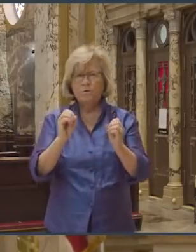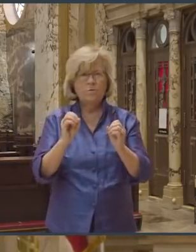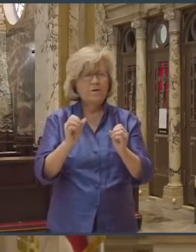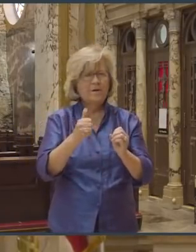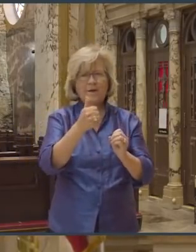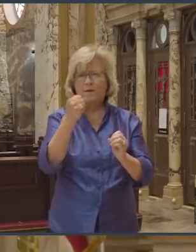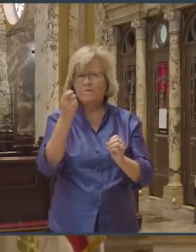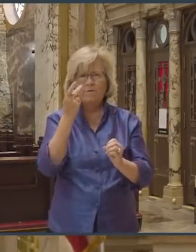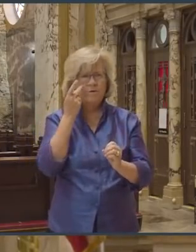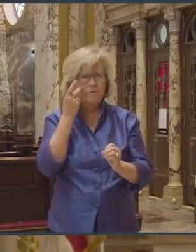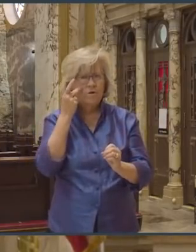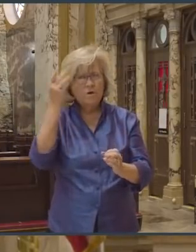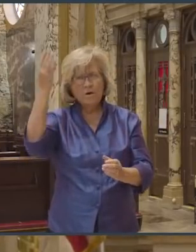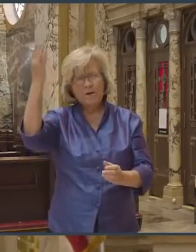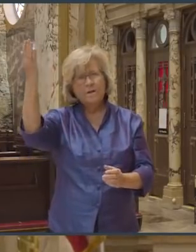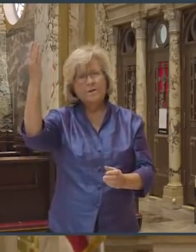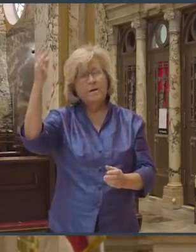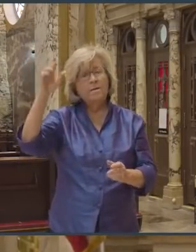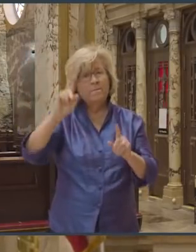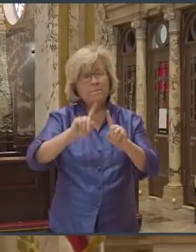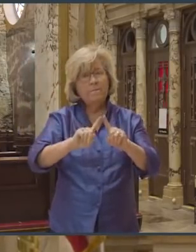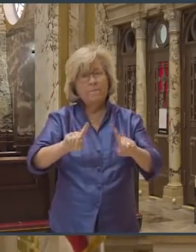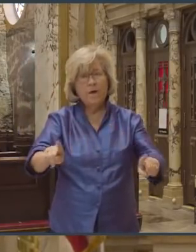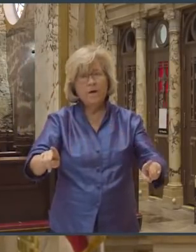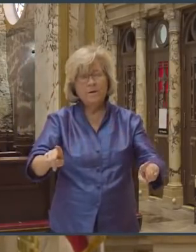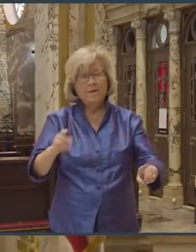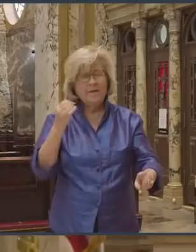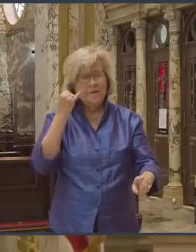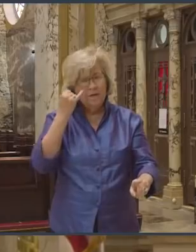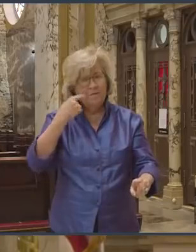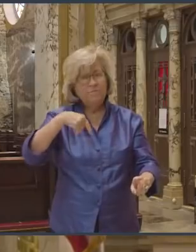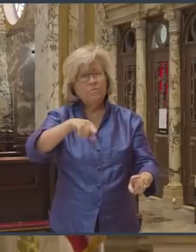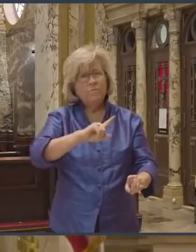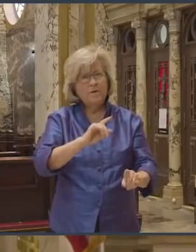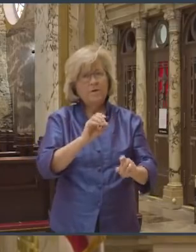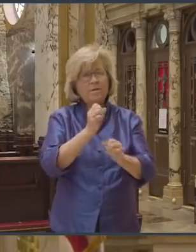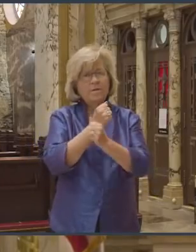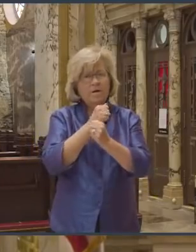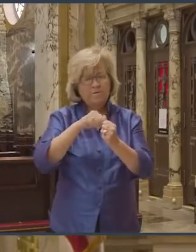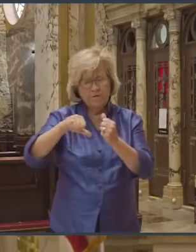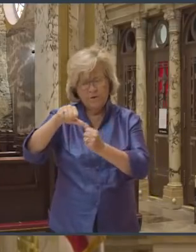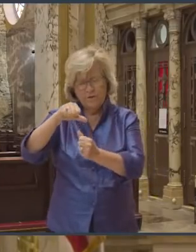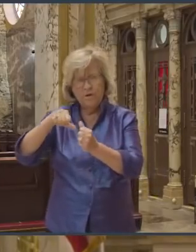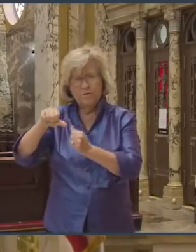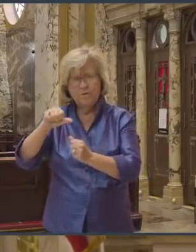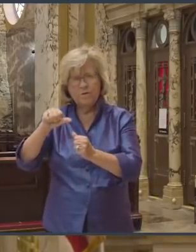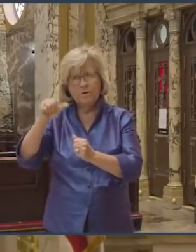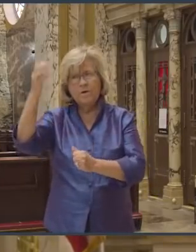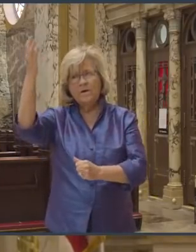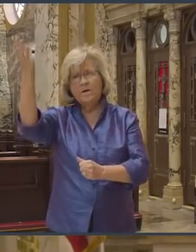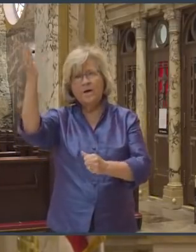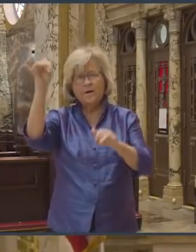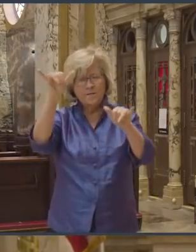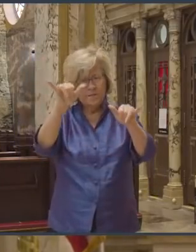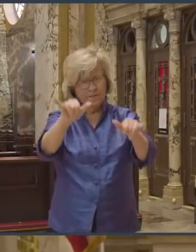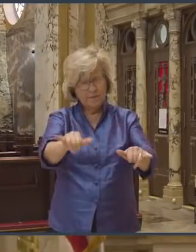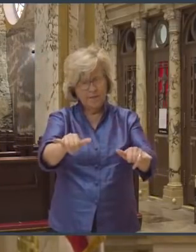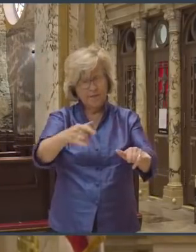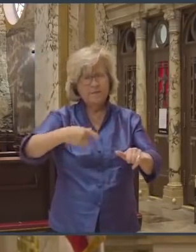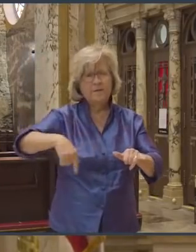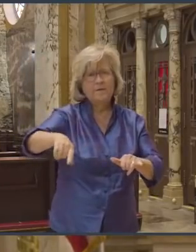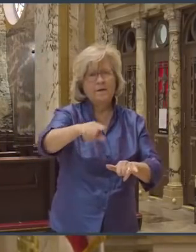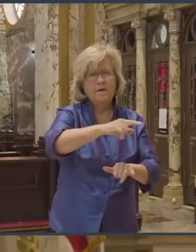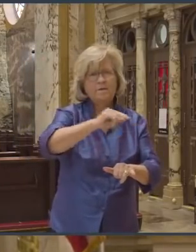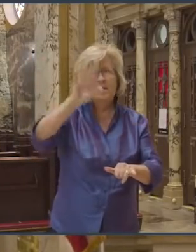seen God. Yet, if we love one another, God remains in us, and his love is brought